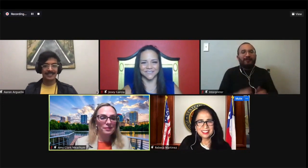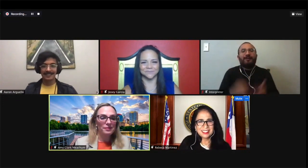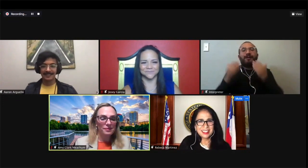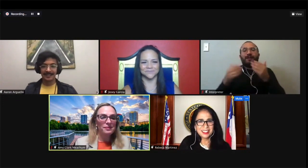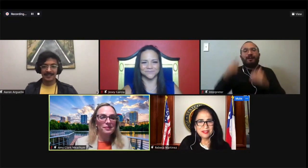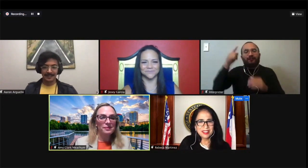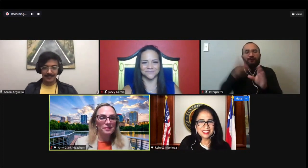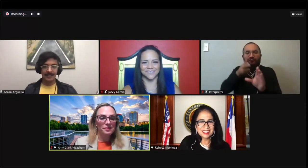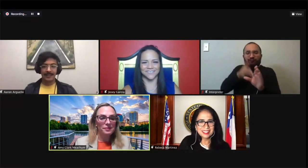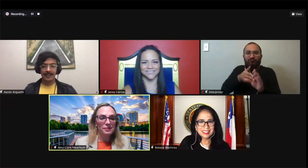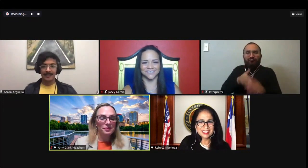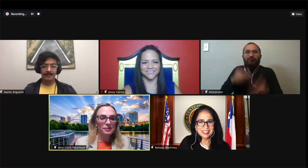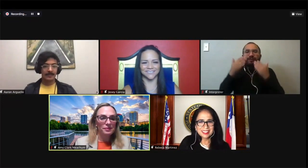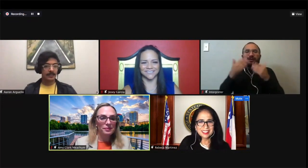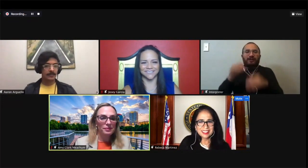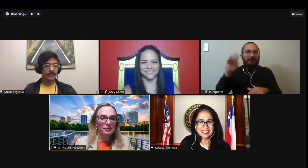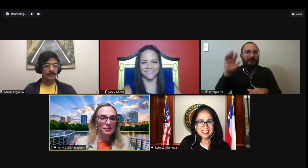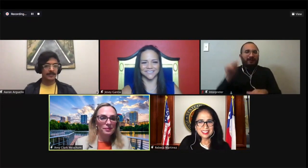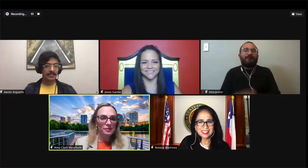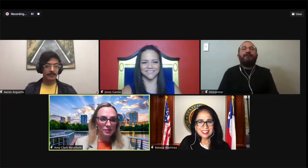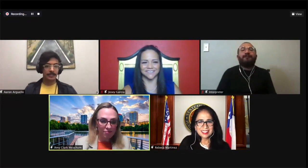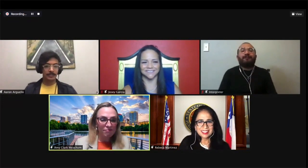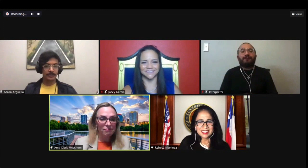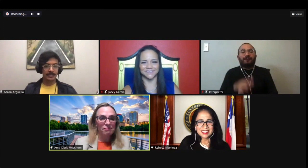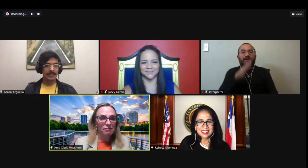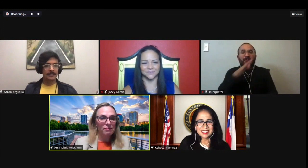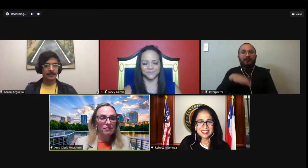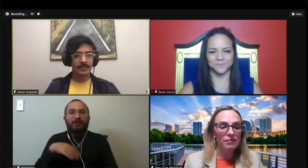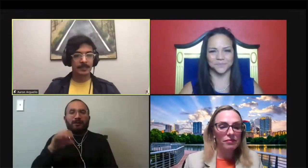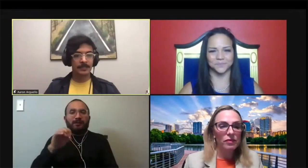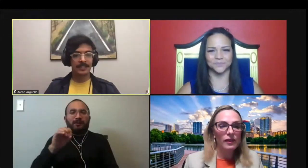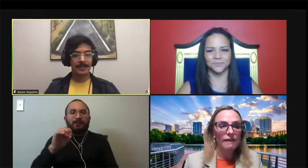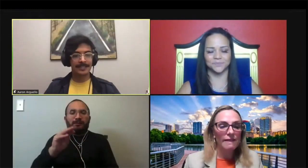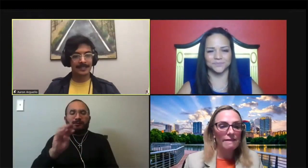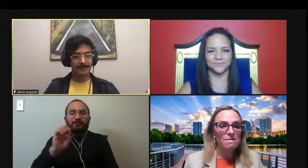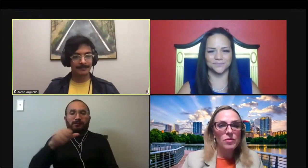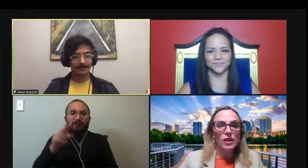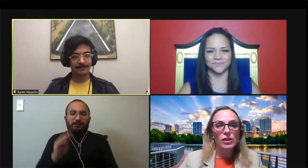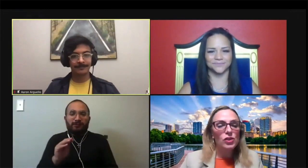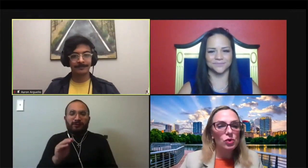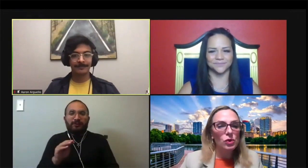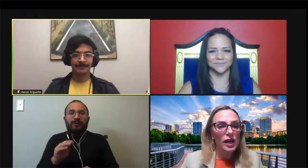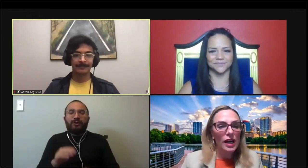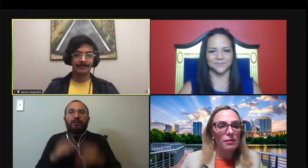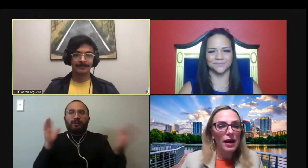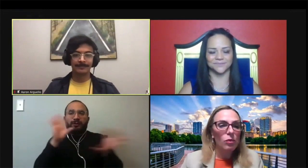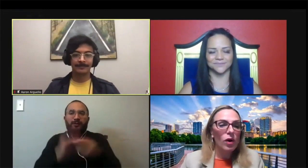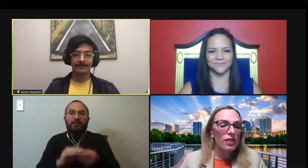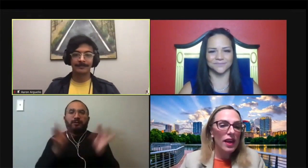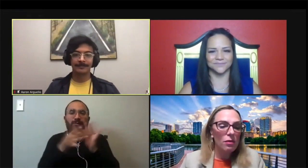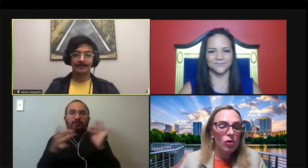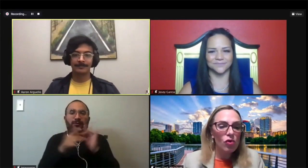for joining us. Take care. Bye. So Judge Meacham, would you like to give some closing comments? Sure.